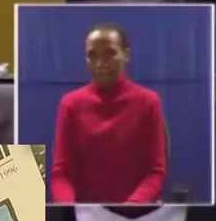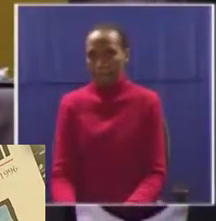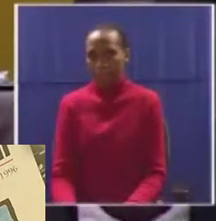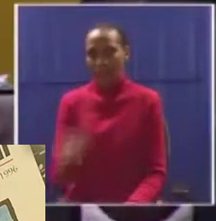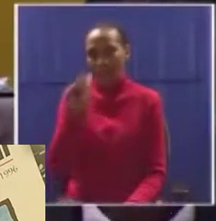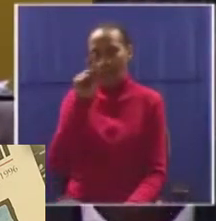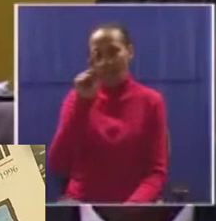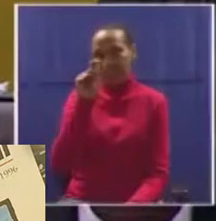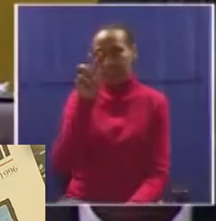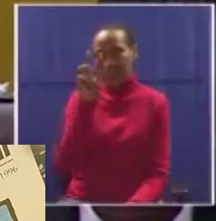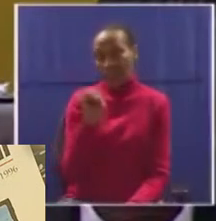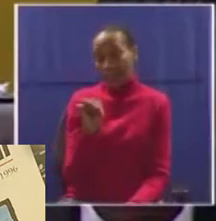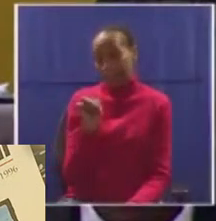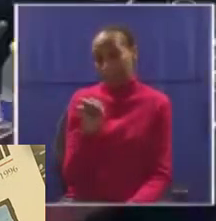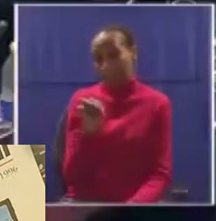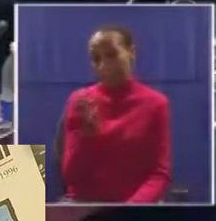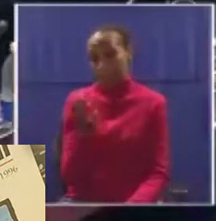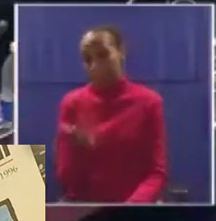ATM